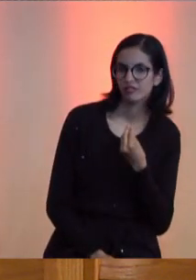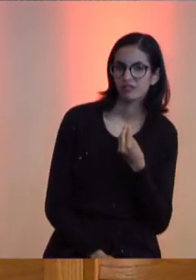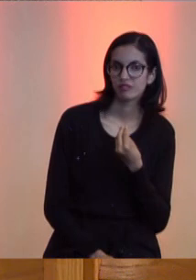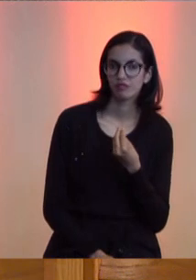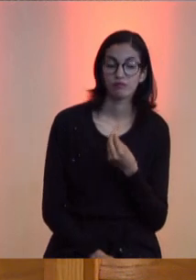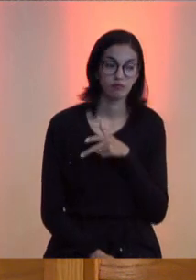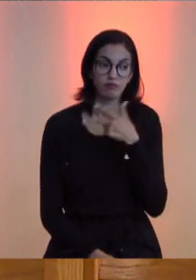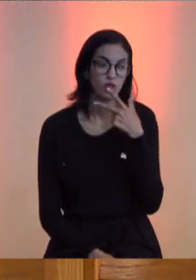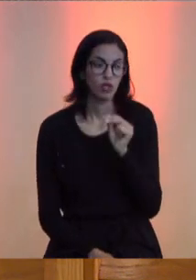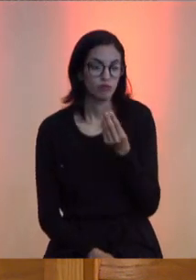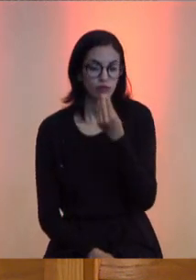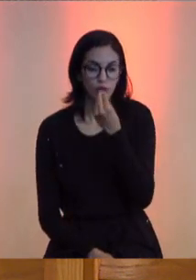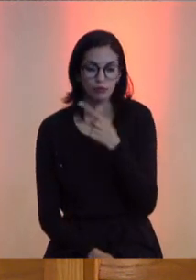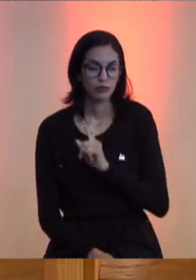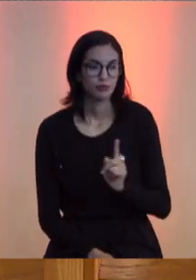No.